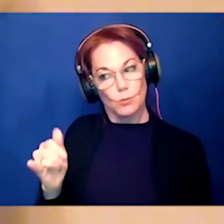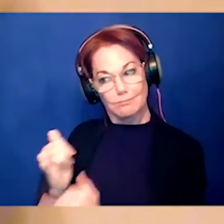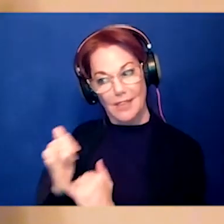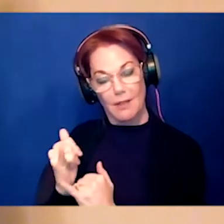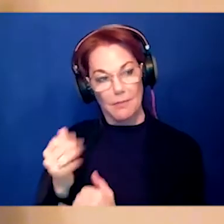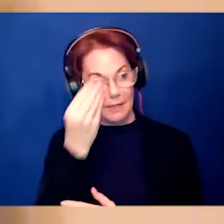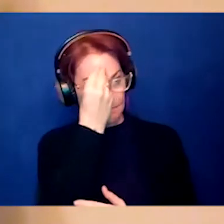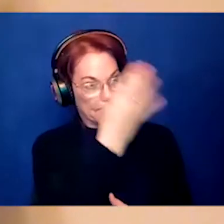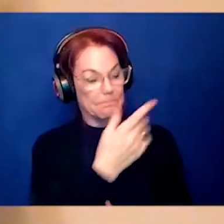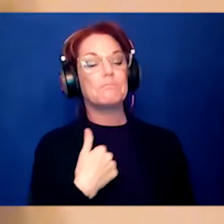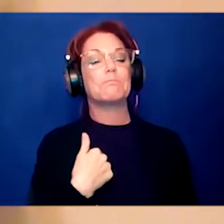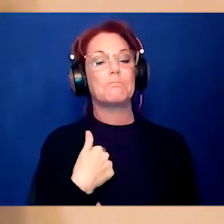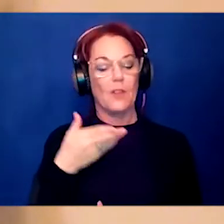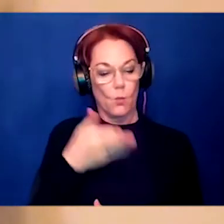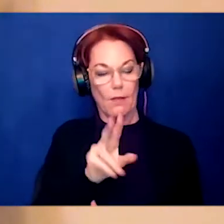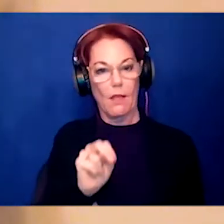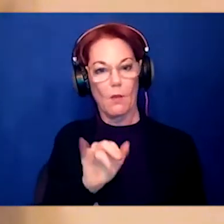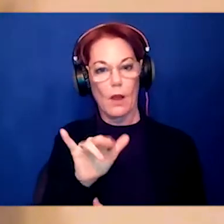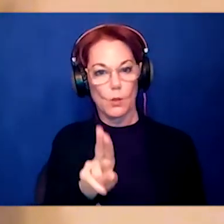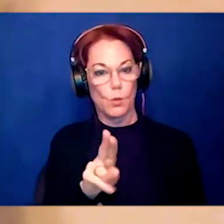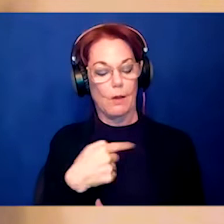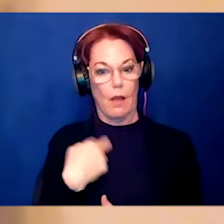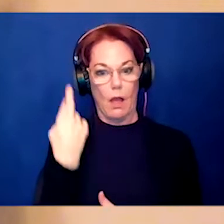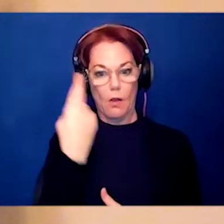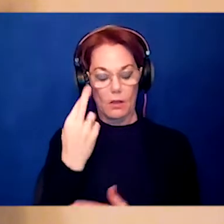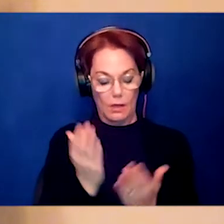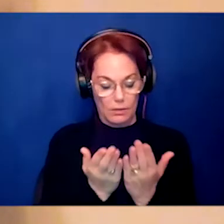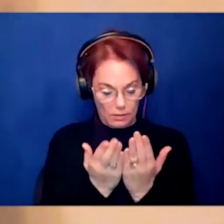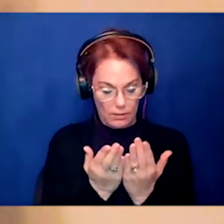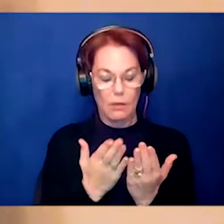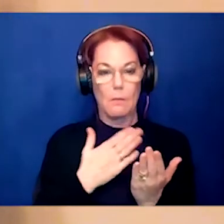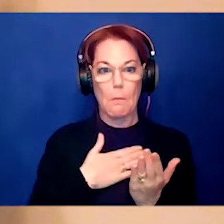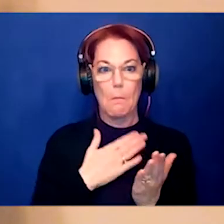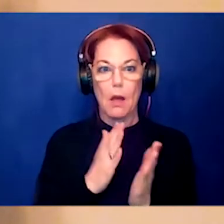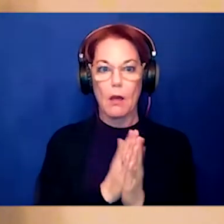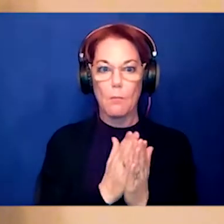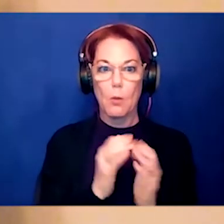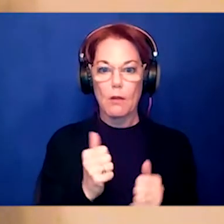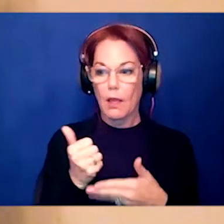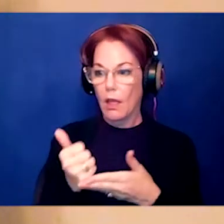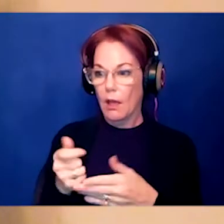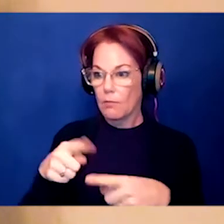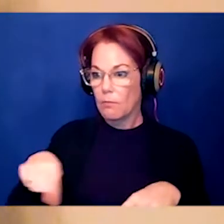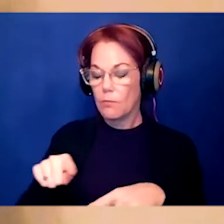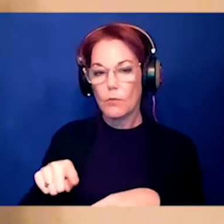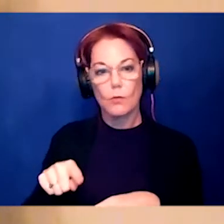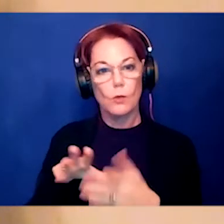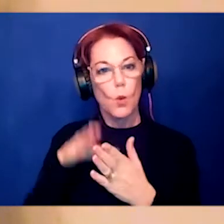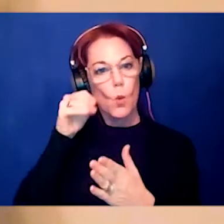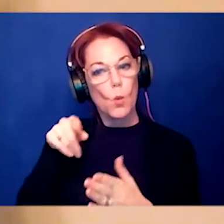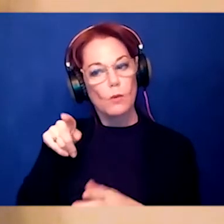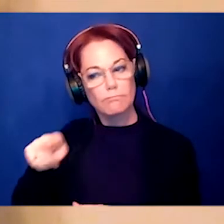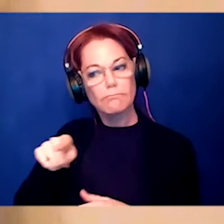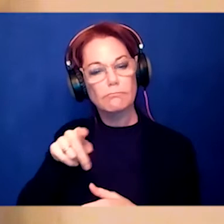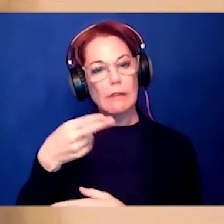NYU, I realized that my book might help young people in high school or college to not take things for granted.